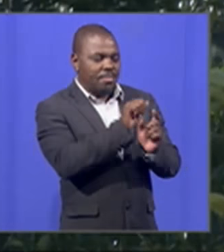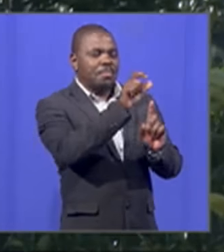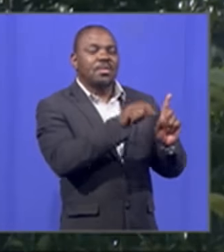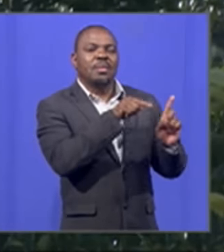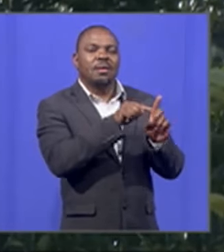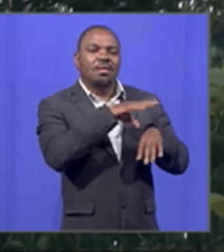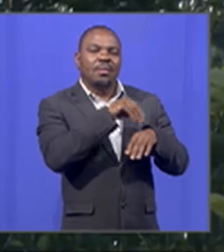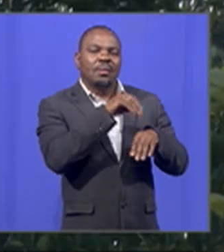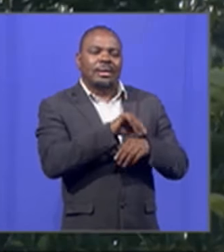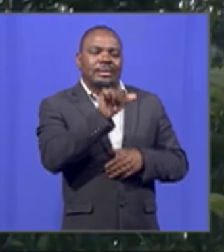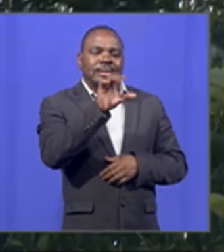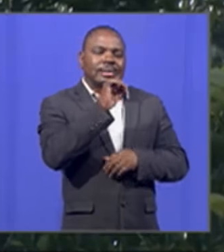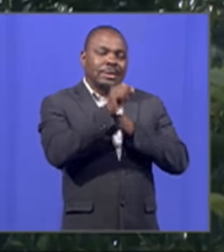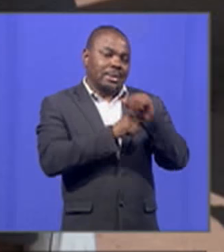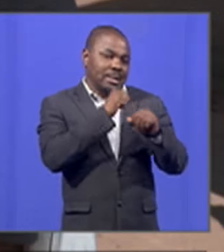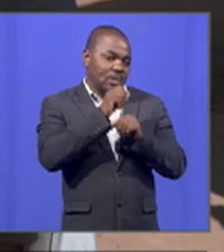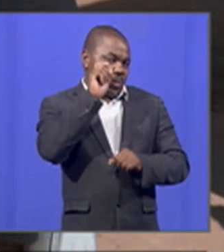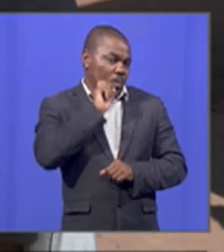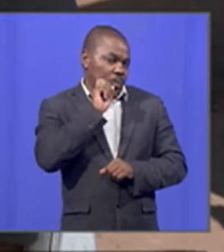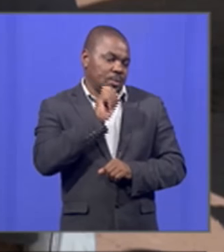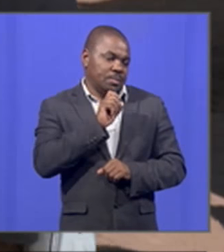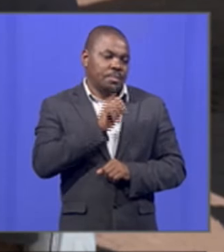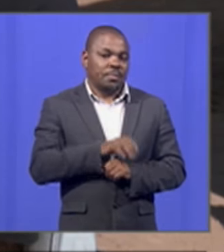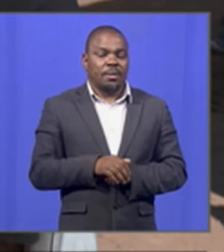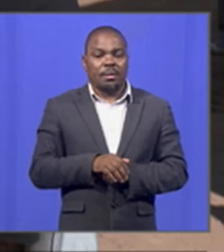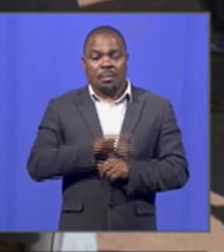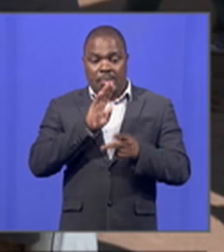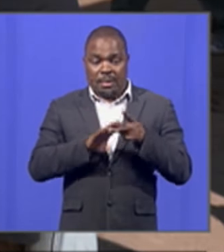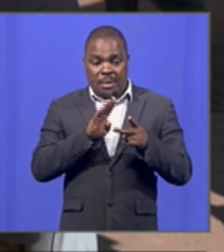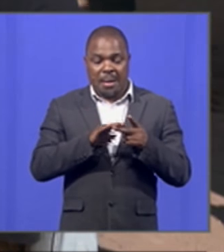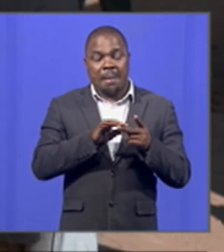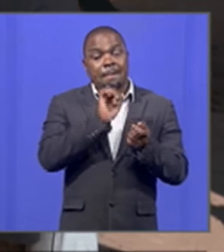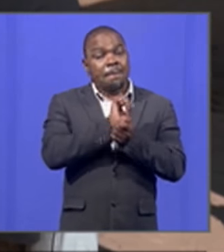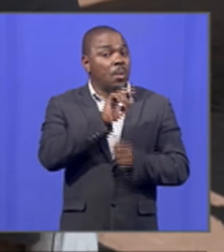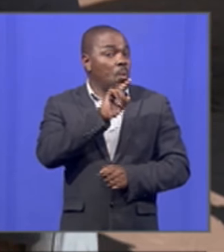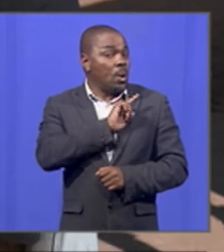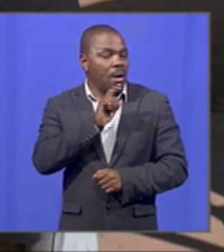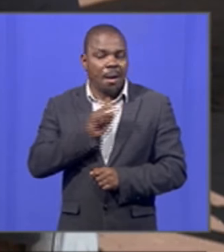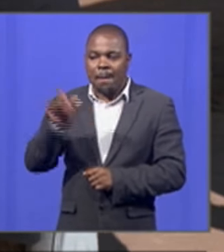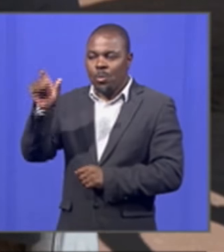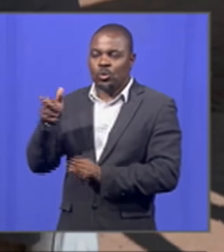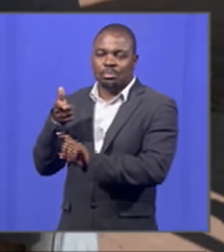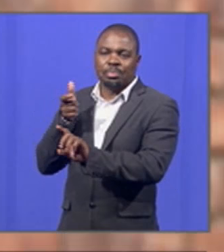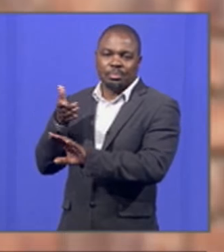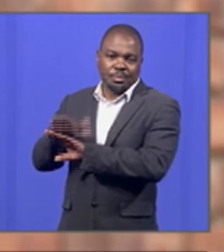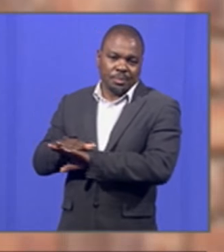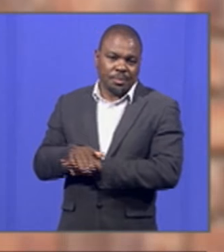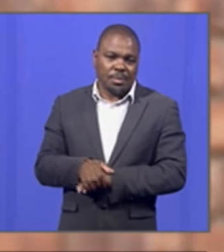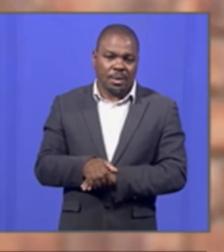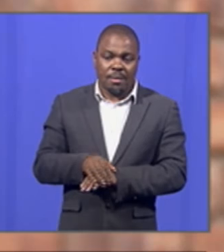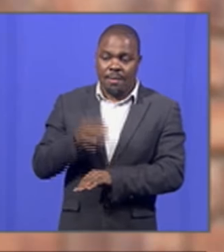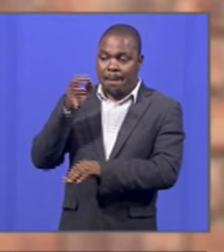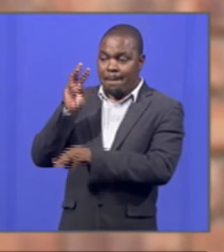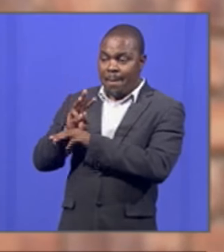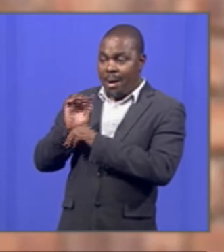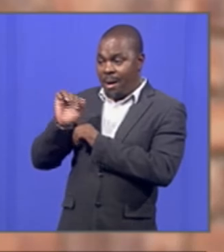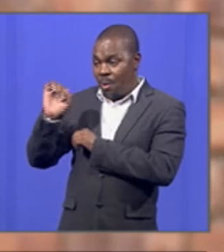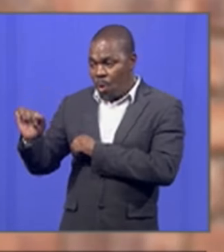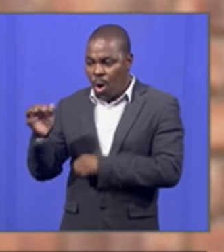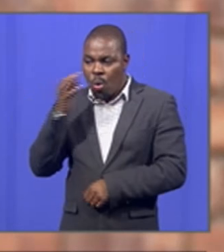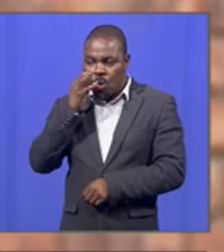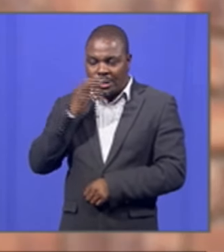ye 60 ka lefelong la tiragalo fao a lebanego le tatofatšo ya polao. Motswadi wa Kandri o re o